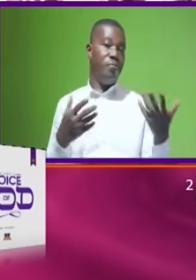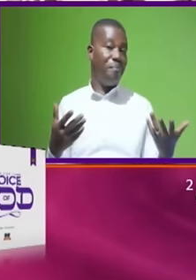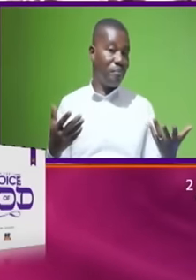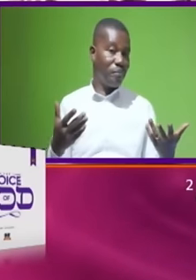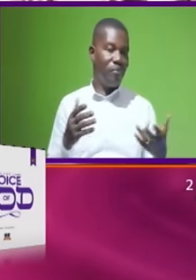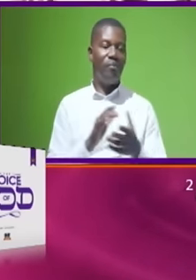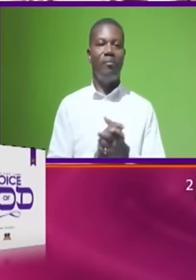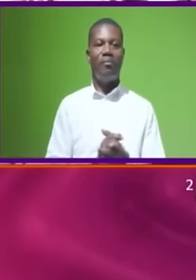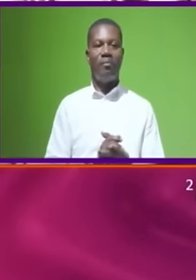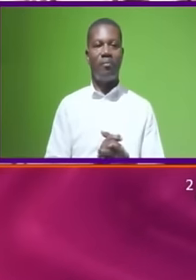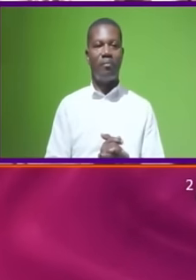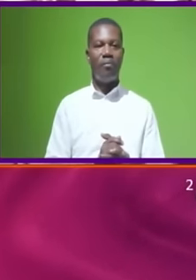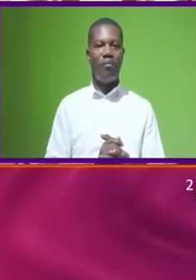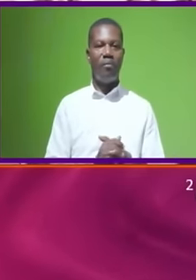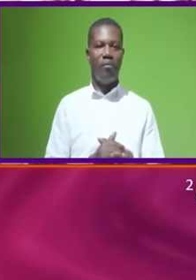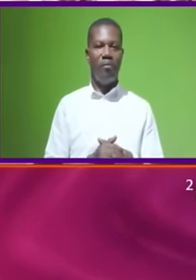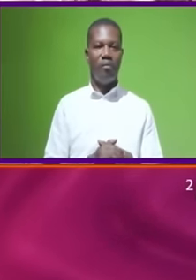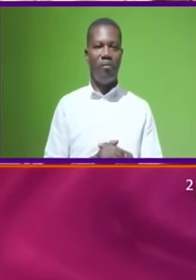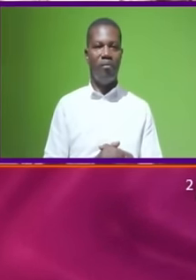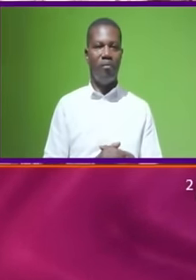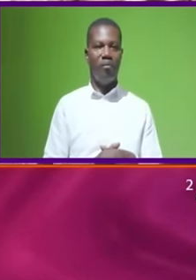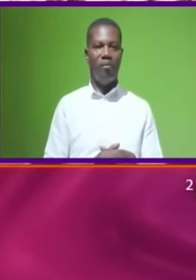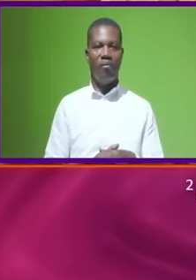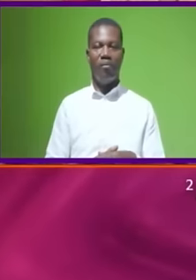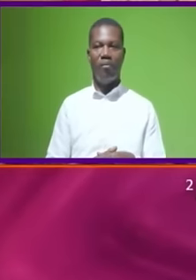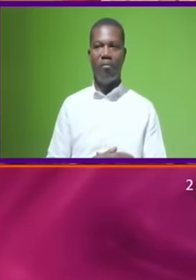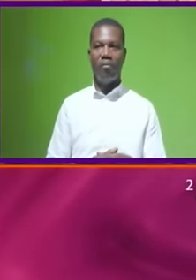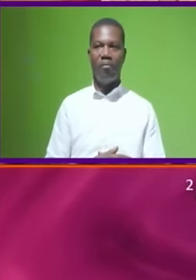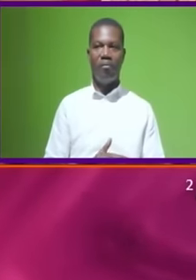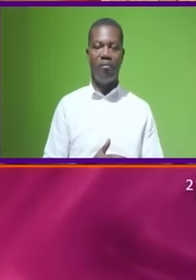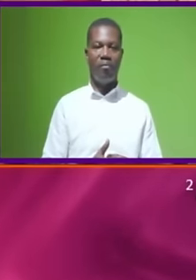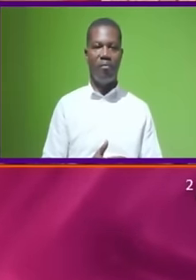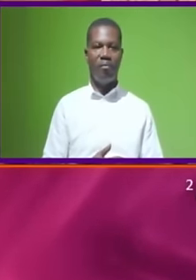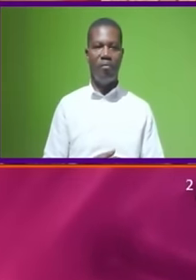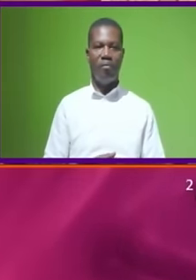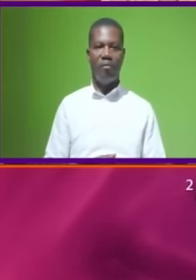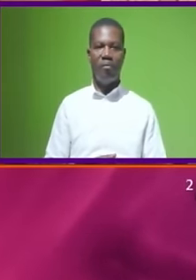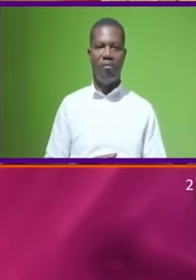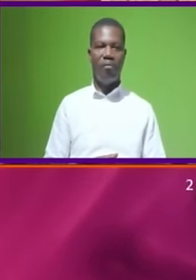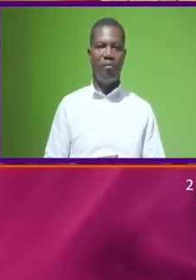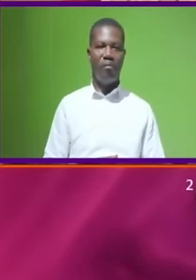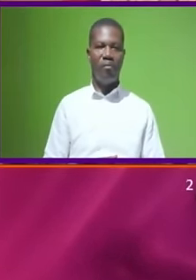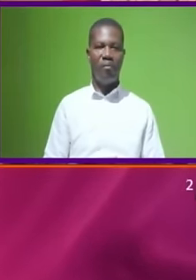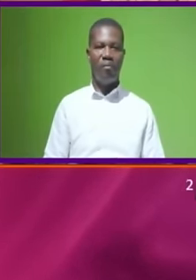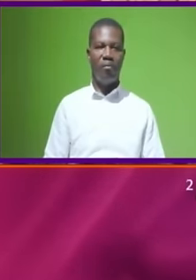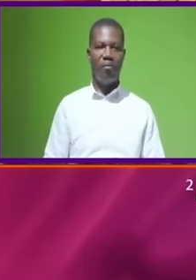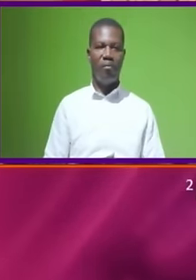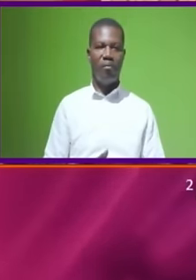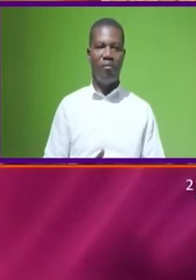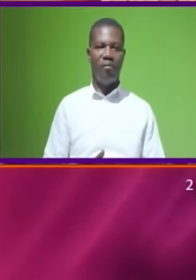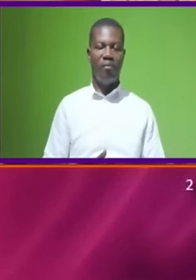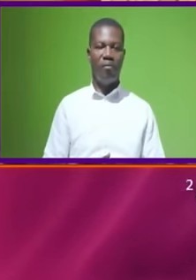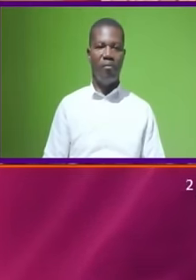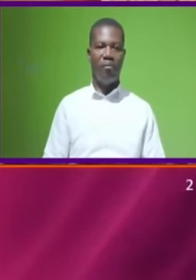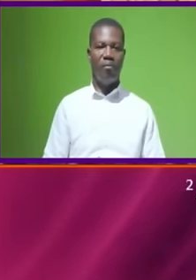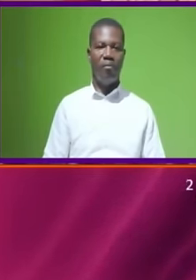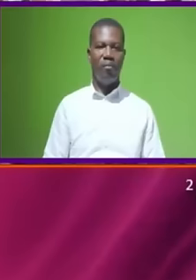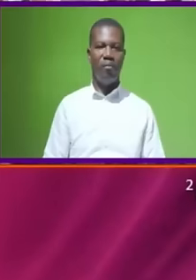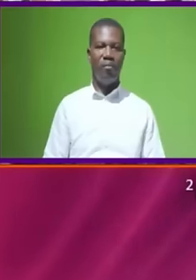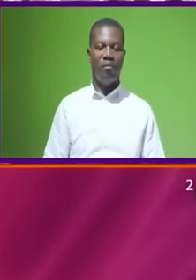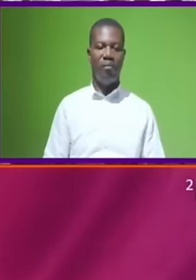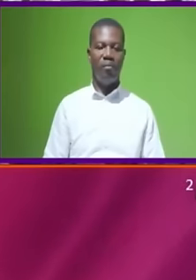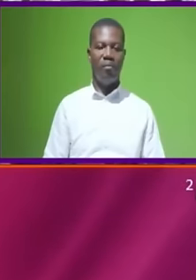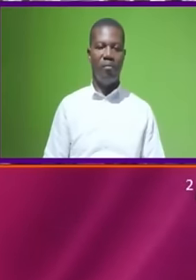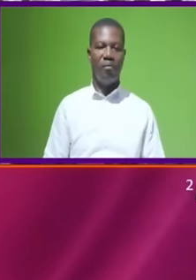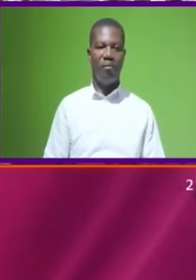land, and they have sold it. So, they have planned that we will keep part and then take part today. So, there's no cause